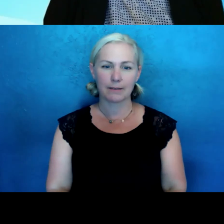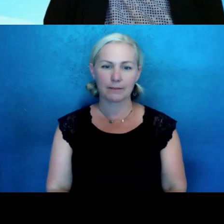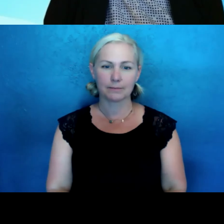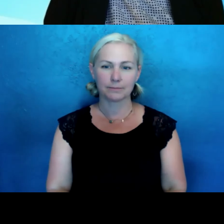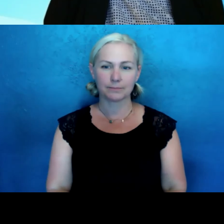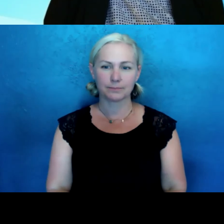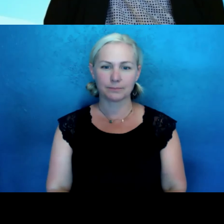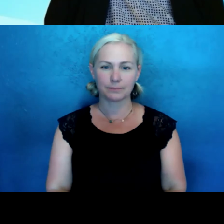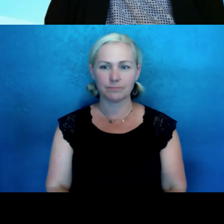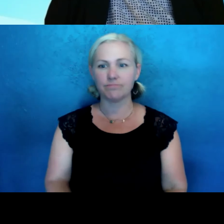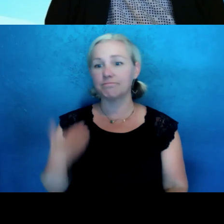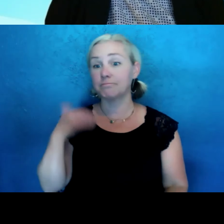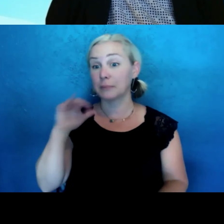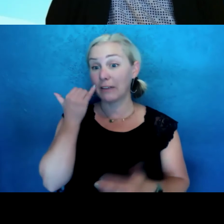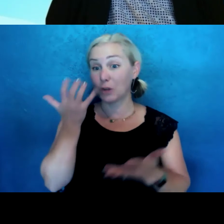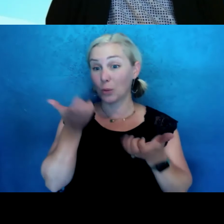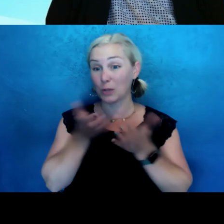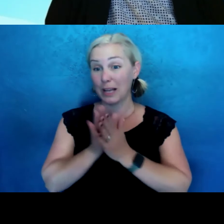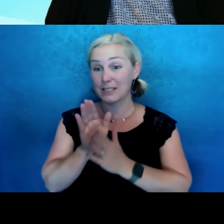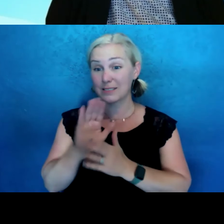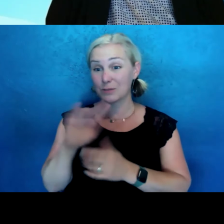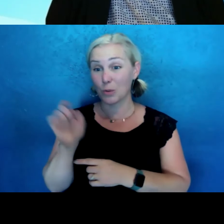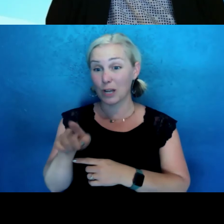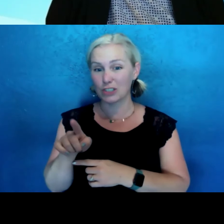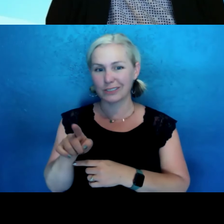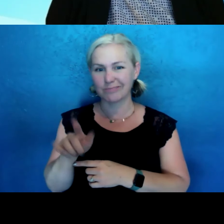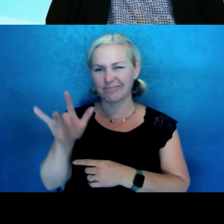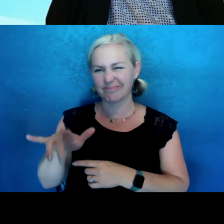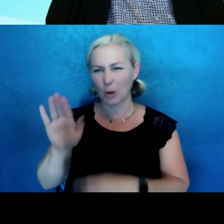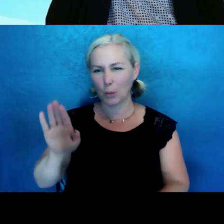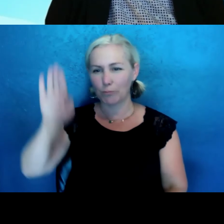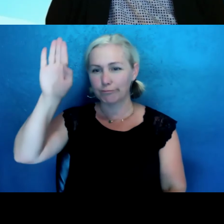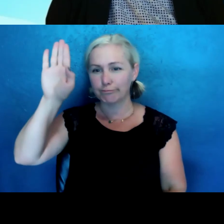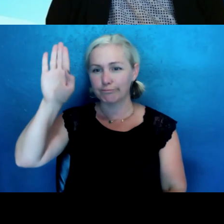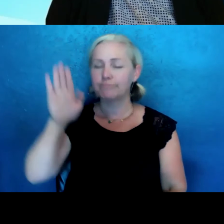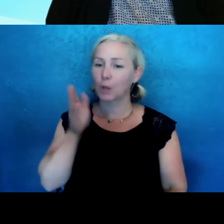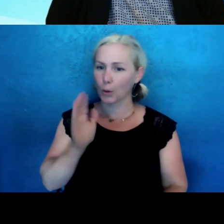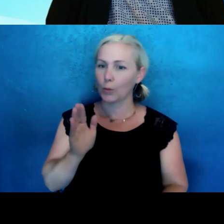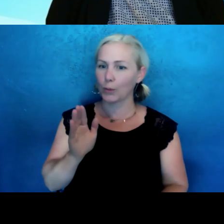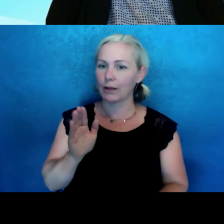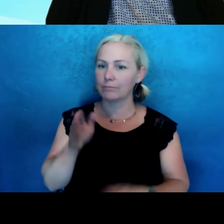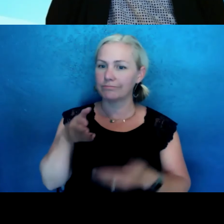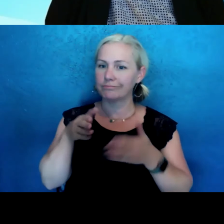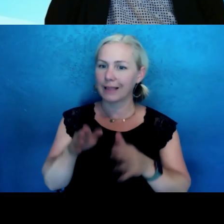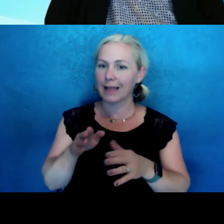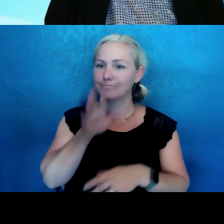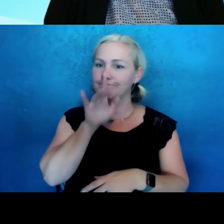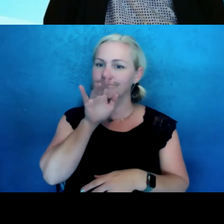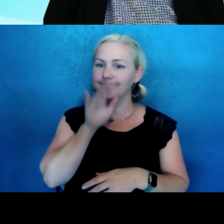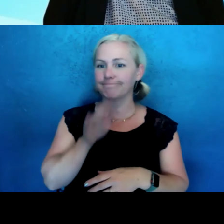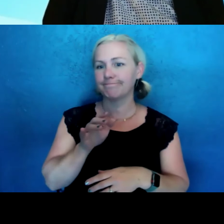Just a reminder for folks, if you'd like to ask a question, feel free to hit the raise your hand icon and we'll unmute your mics and you can ask your question